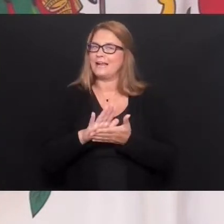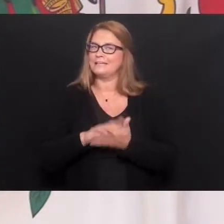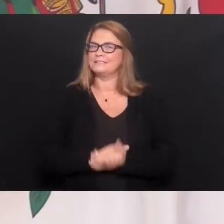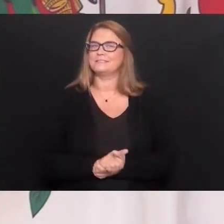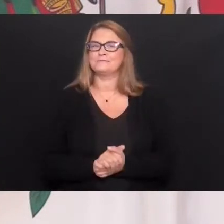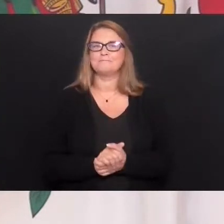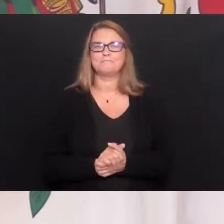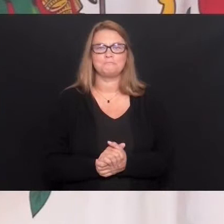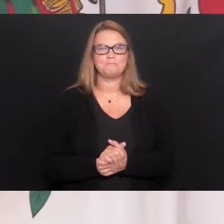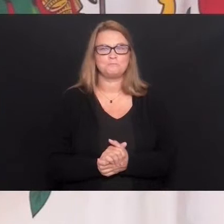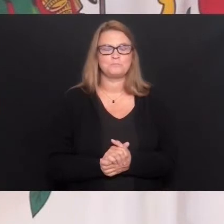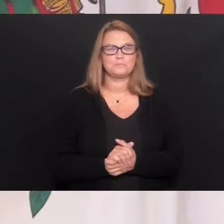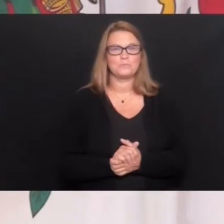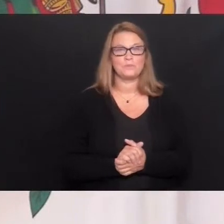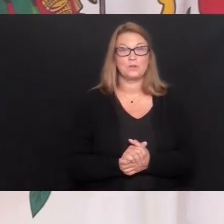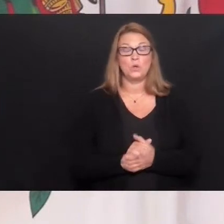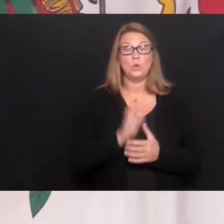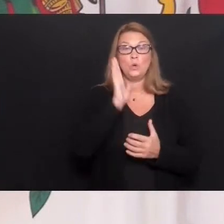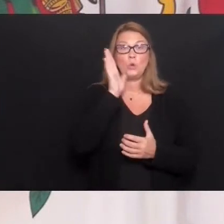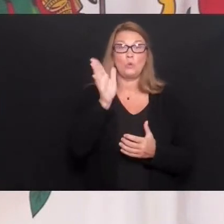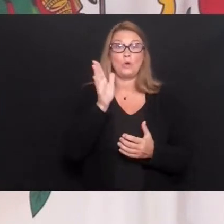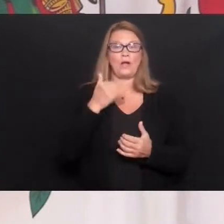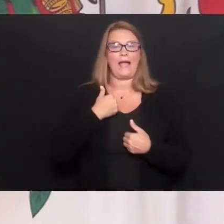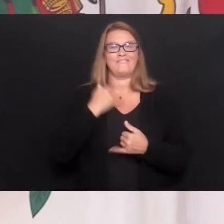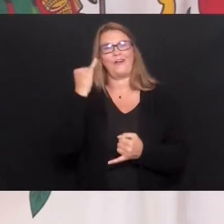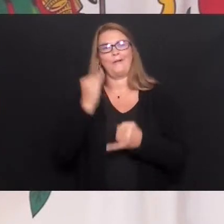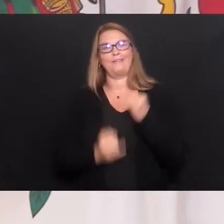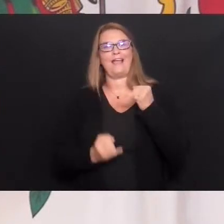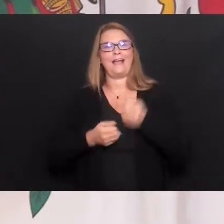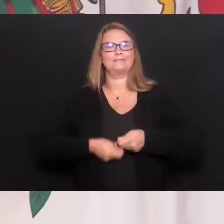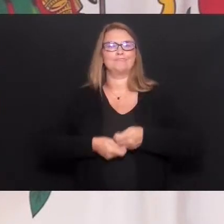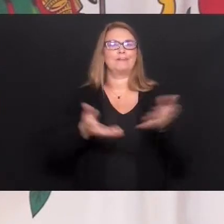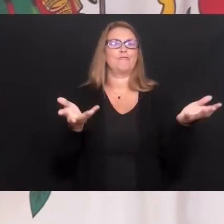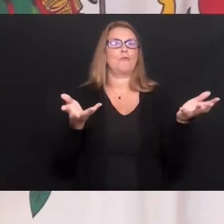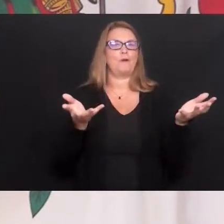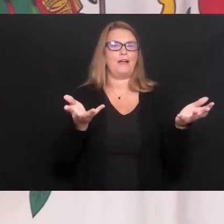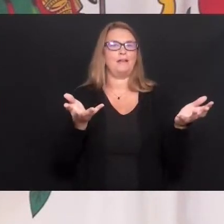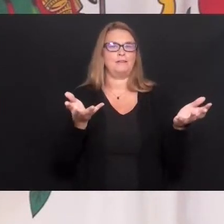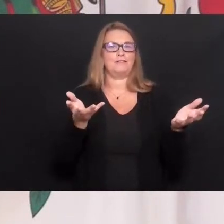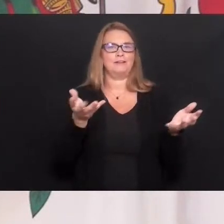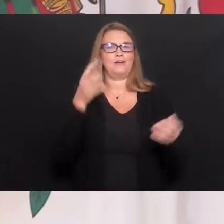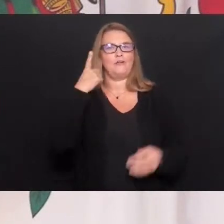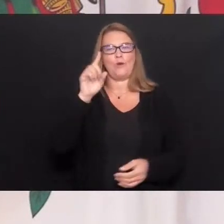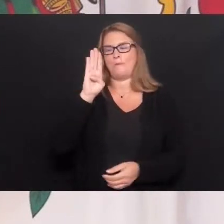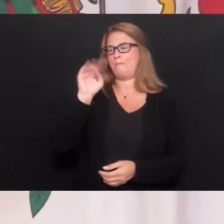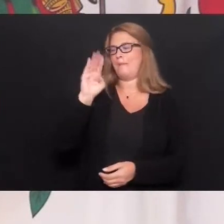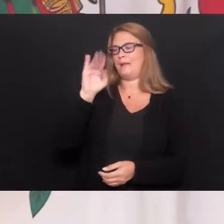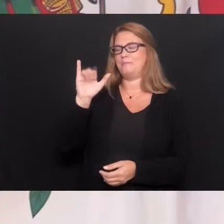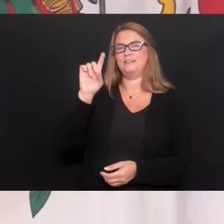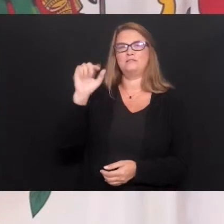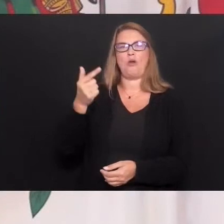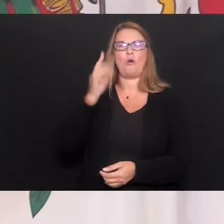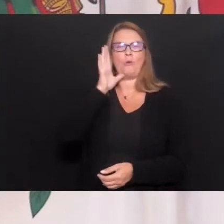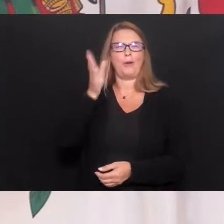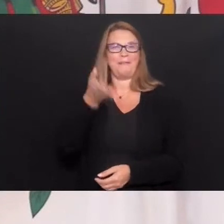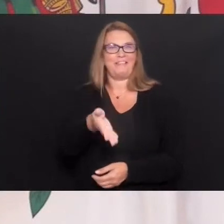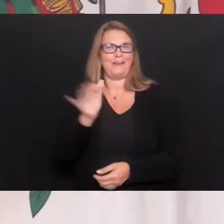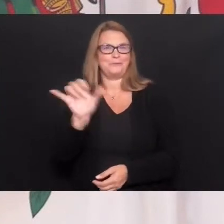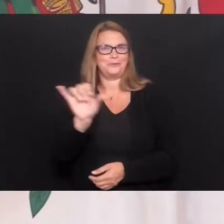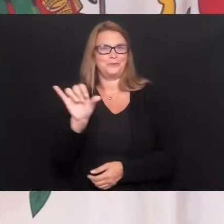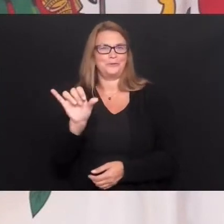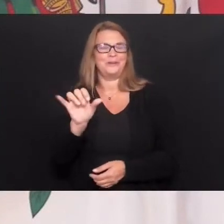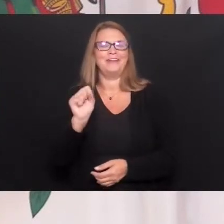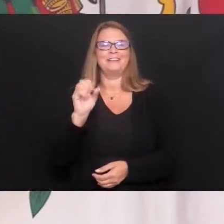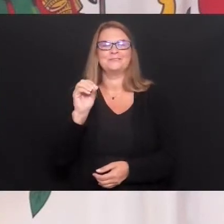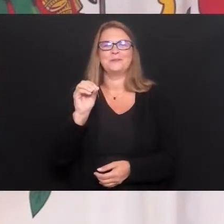that, we'll sign off on our last car giveaway and everything, and Baby Dog will come down, and we'll